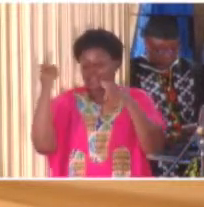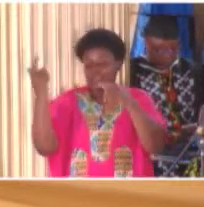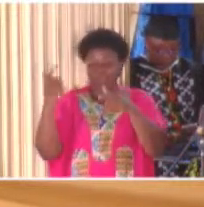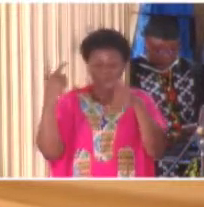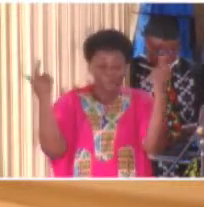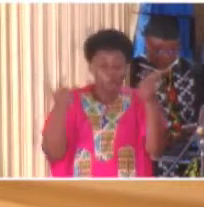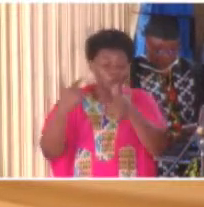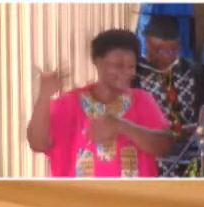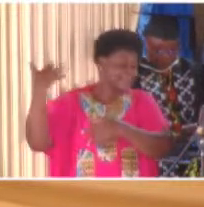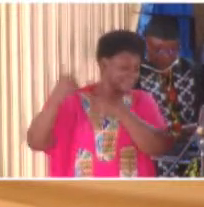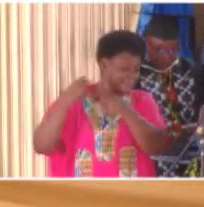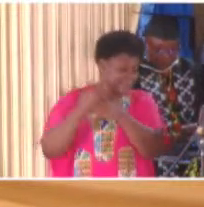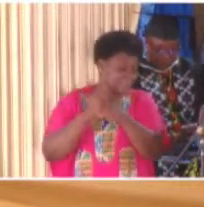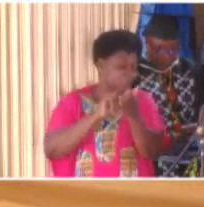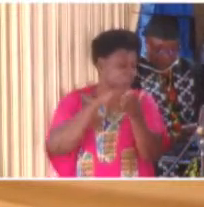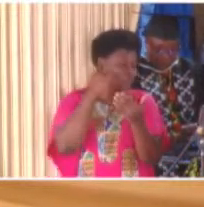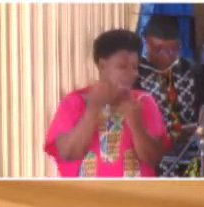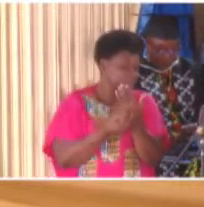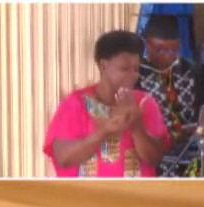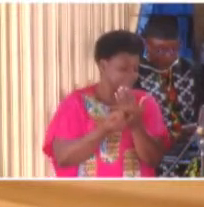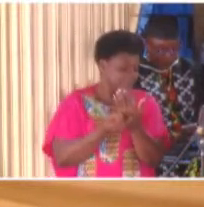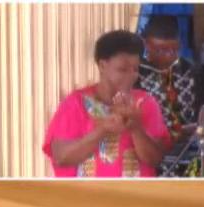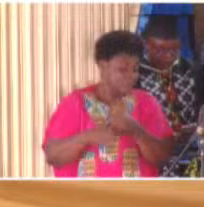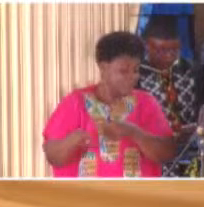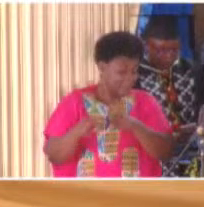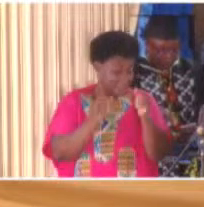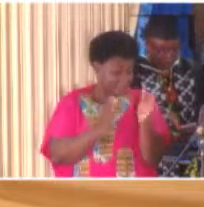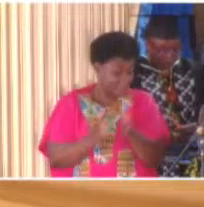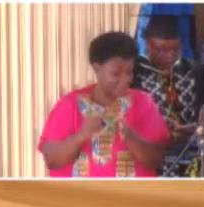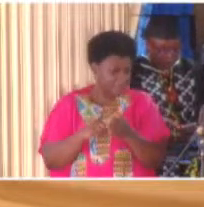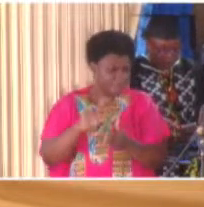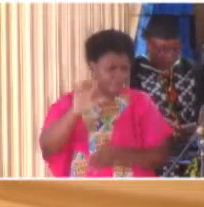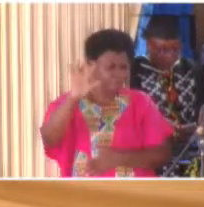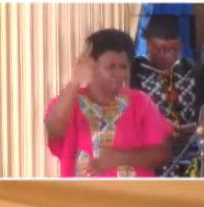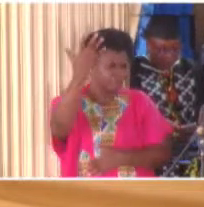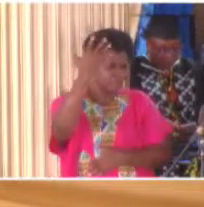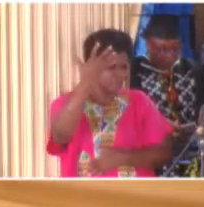year. The strategic plan has 5 strategic priorities.